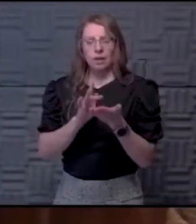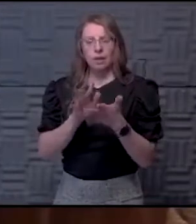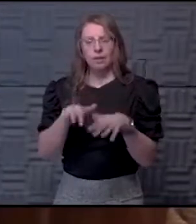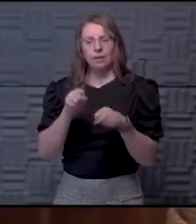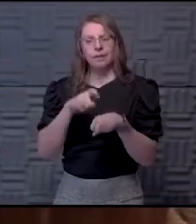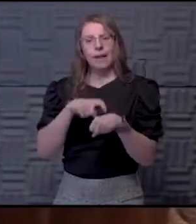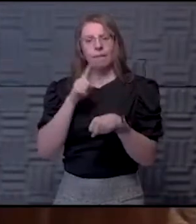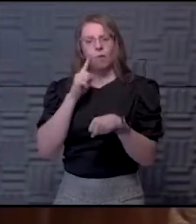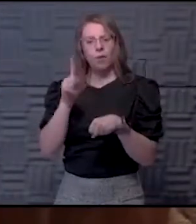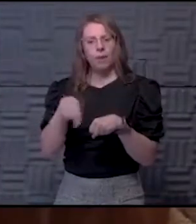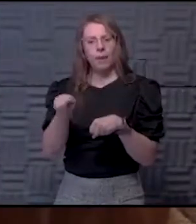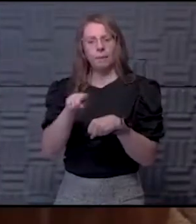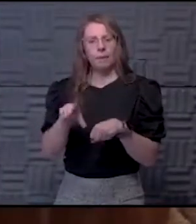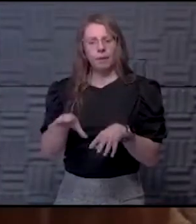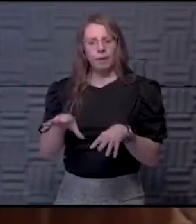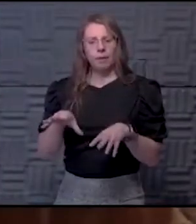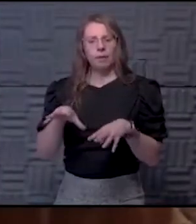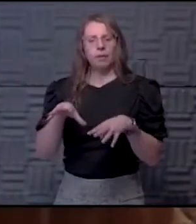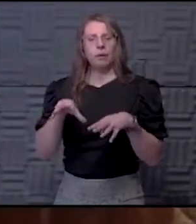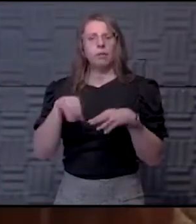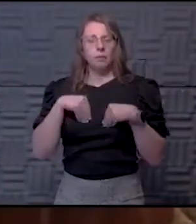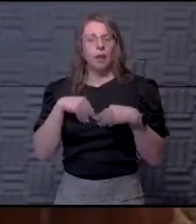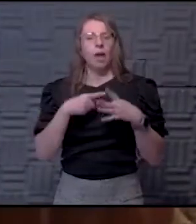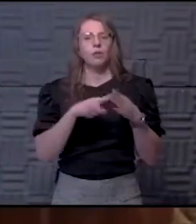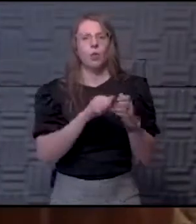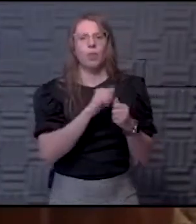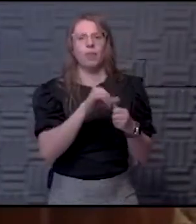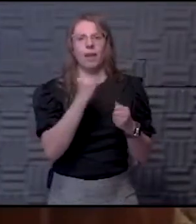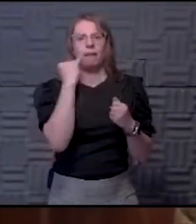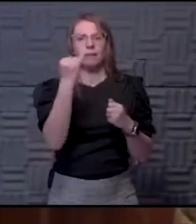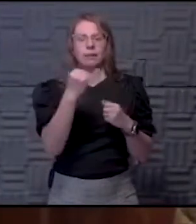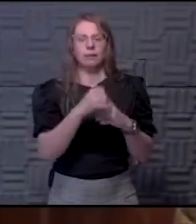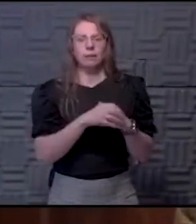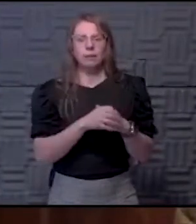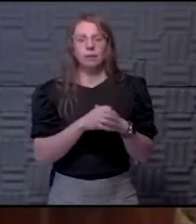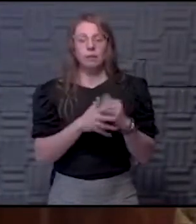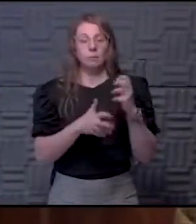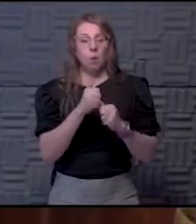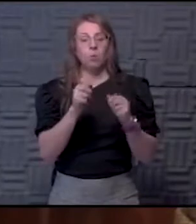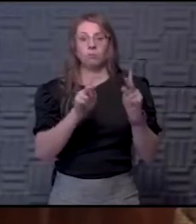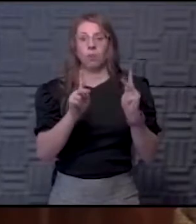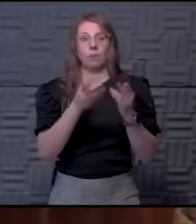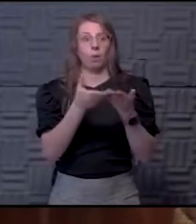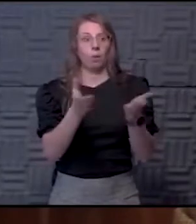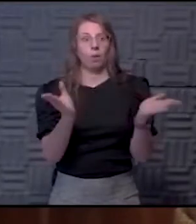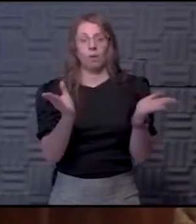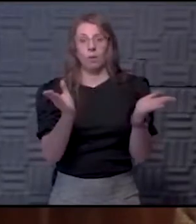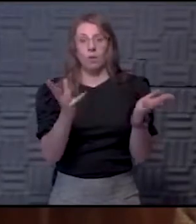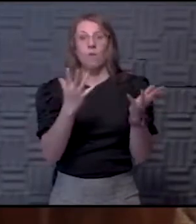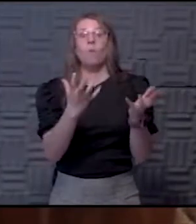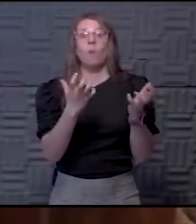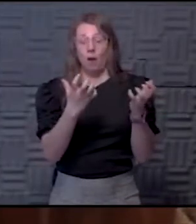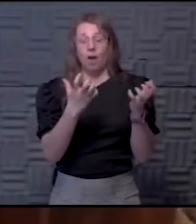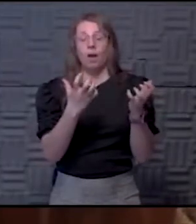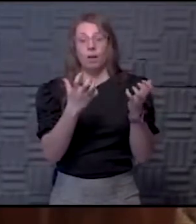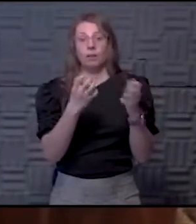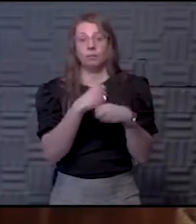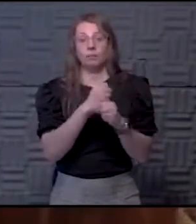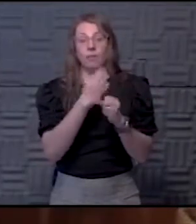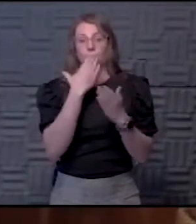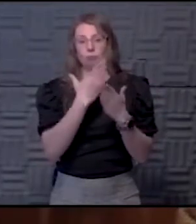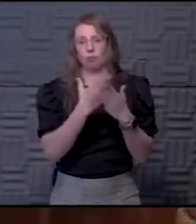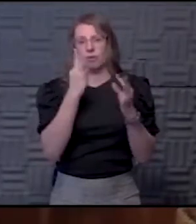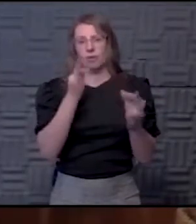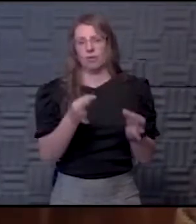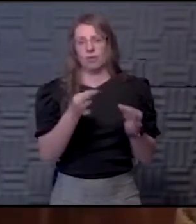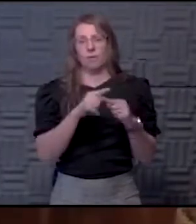them. So I start with that idea that the vast majority of people want to make a good decision. They're